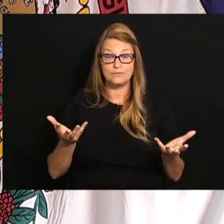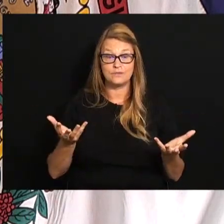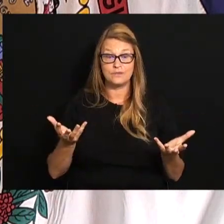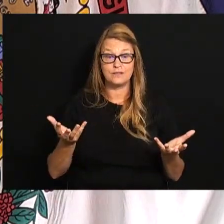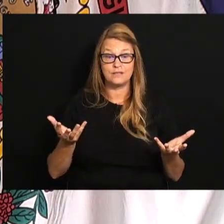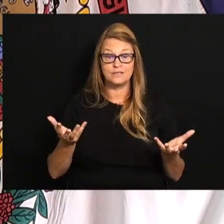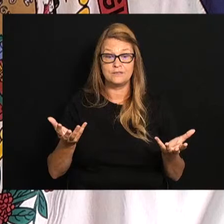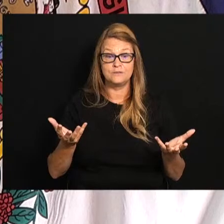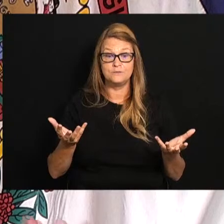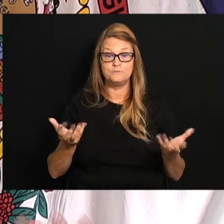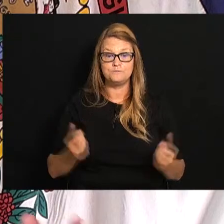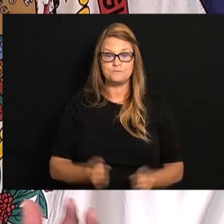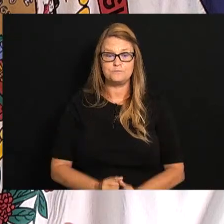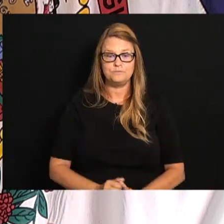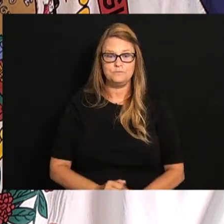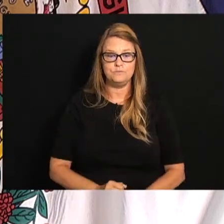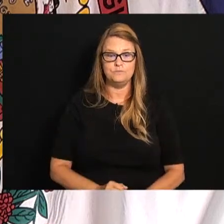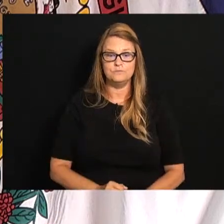think